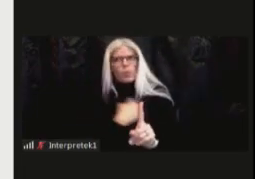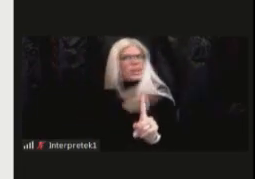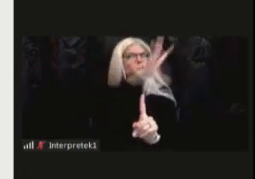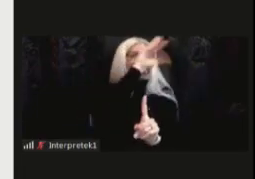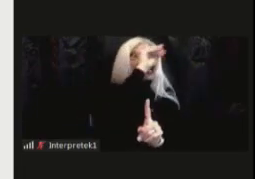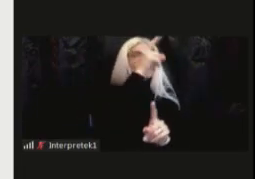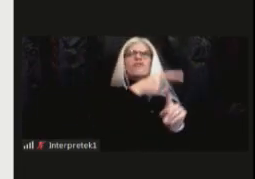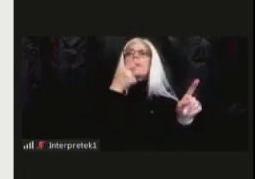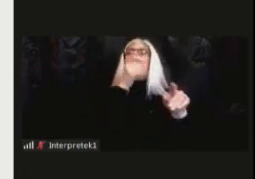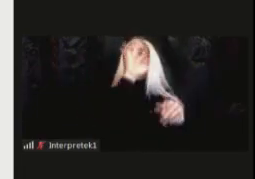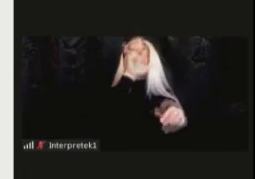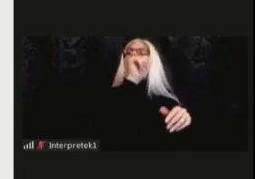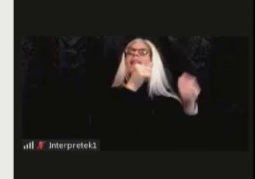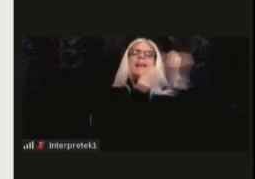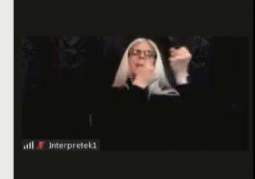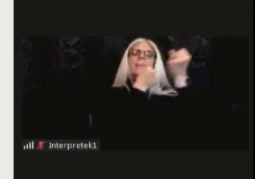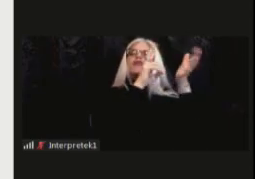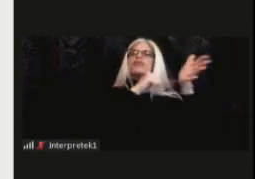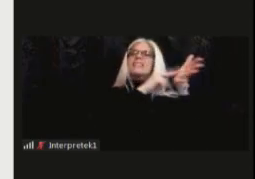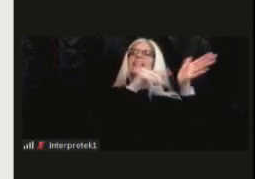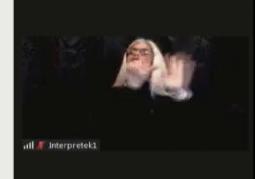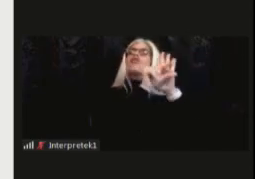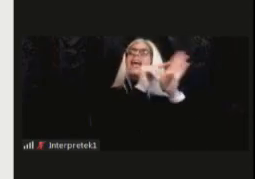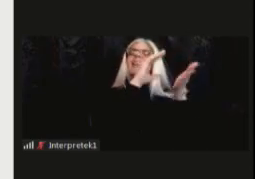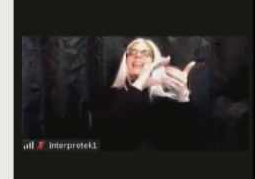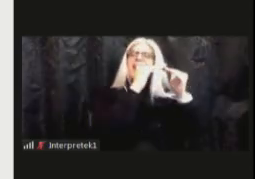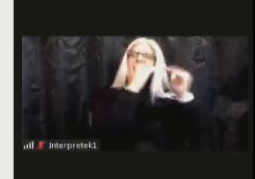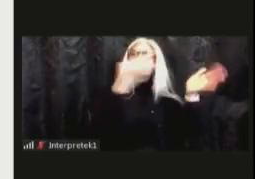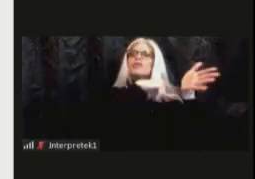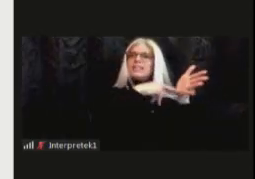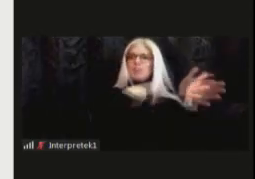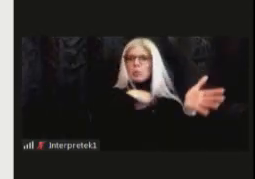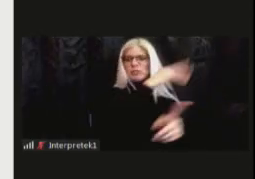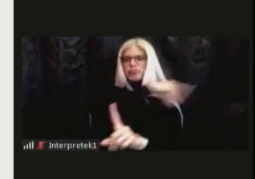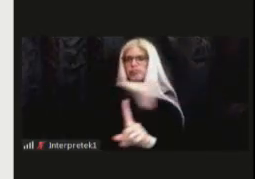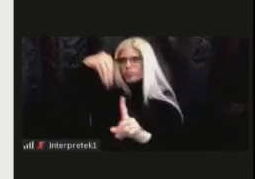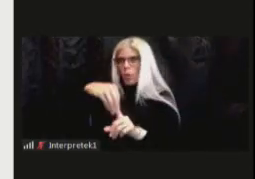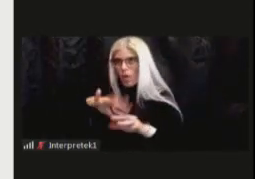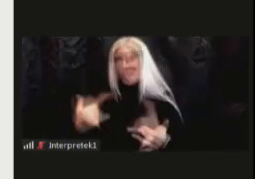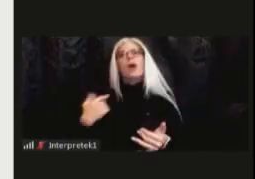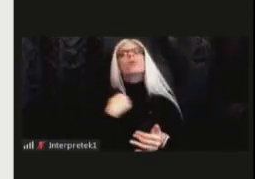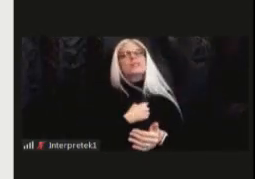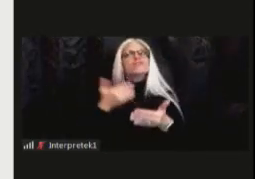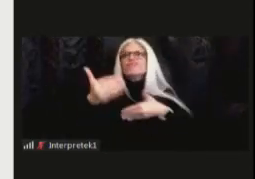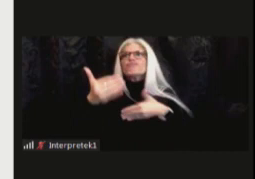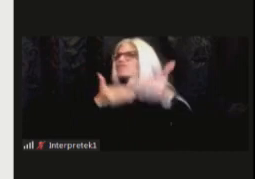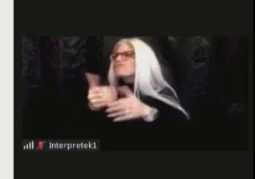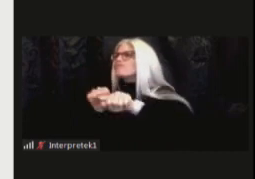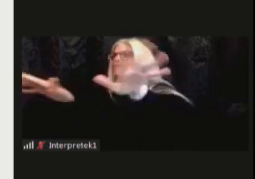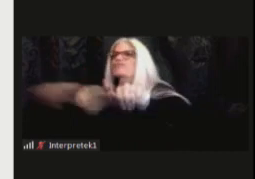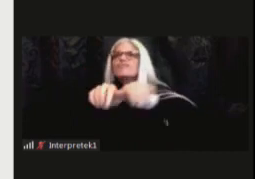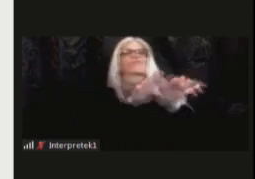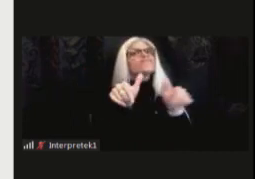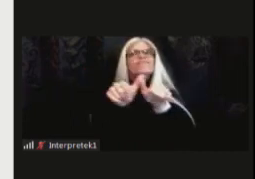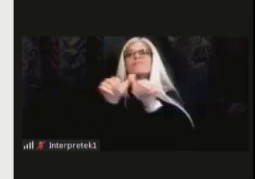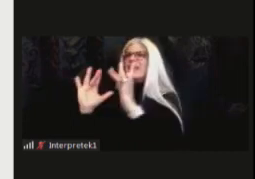Reading, who offers continued support and direction for the work, even offering ongoing networking for communities who have